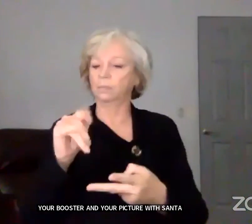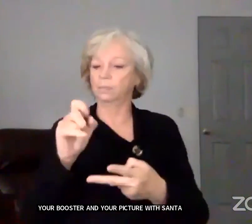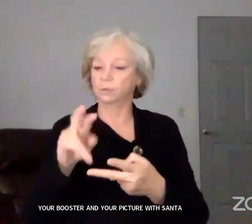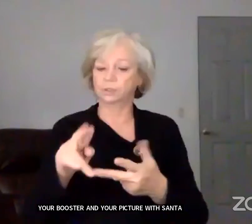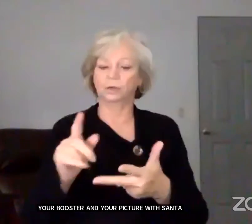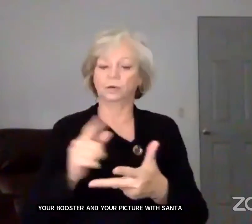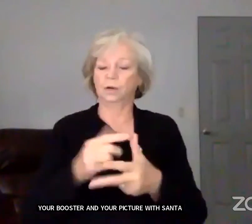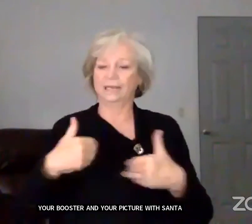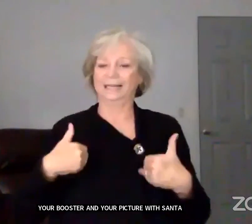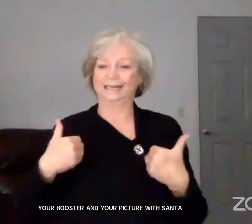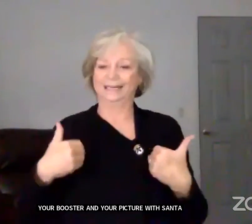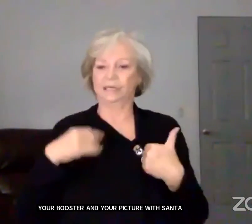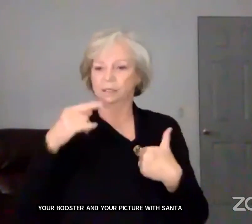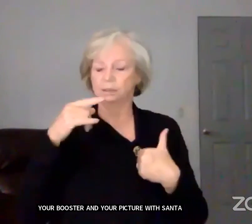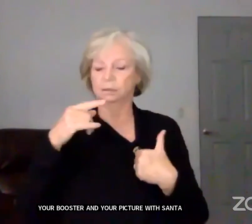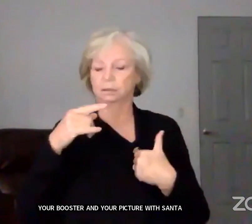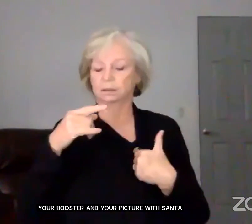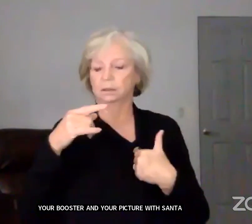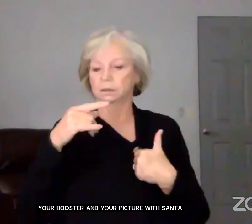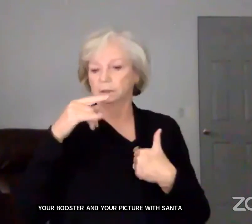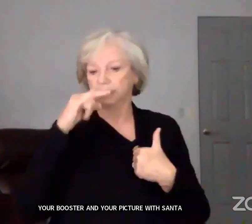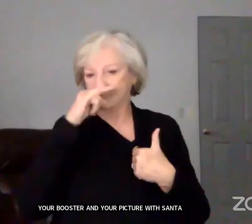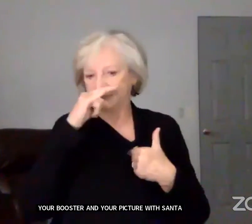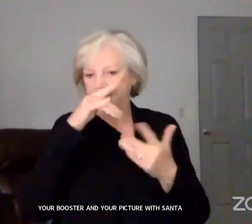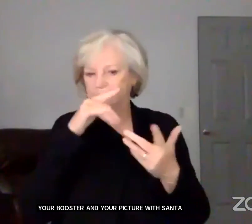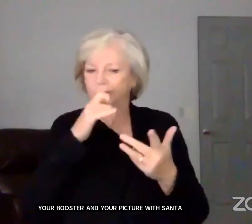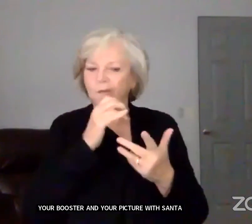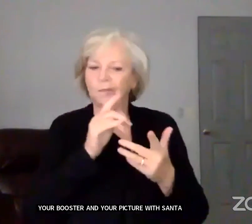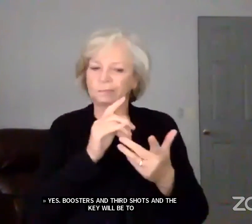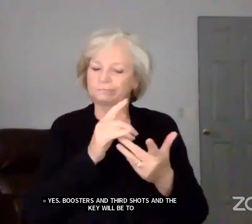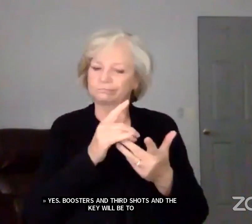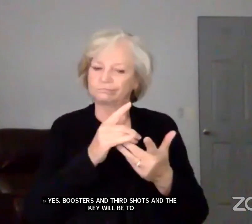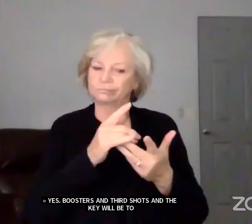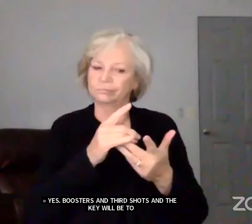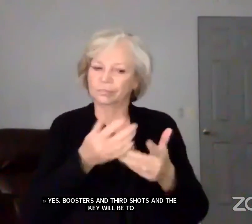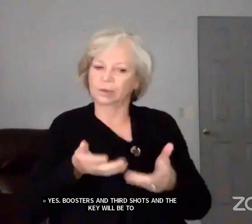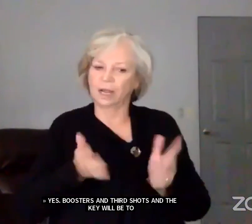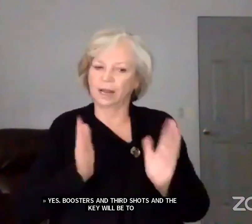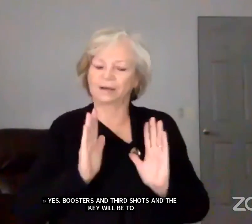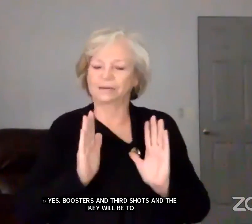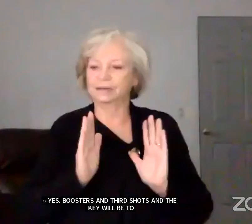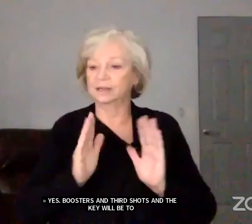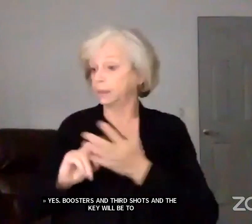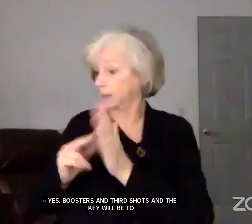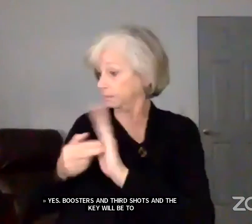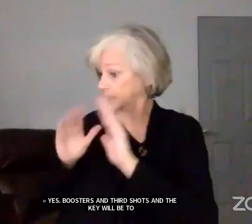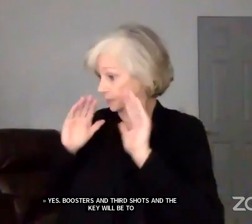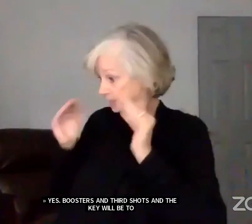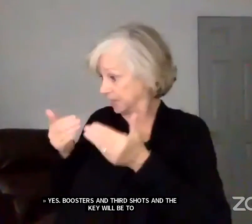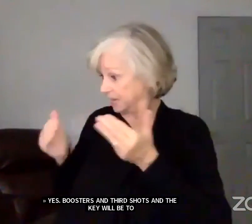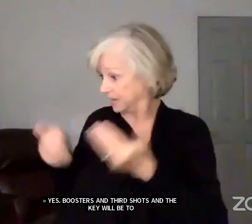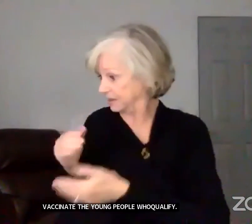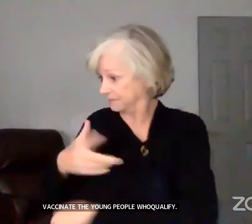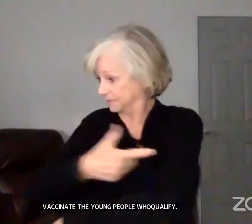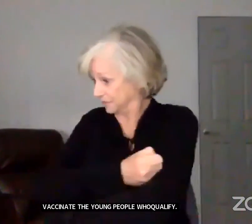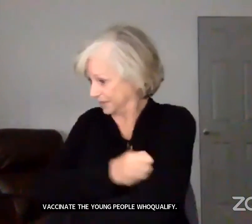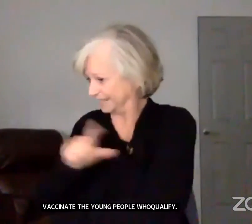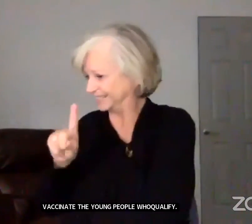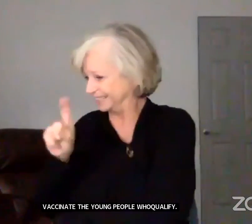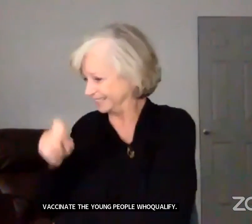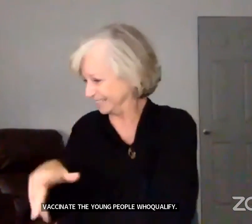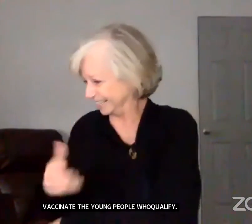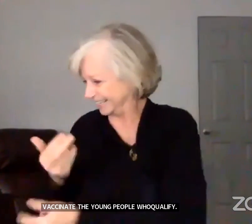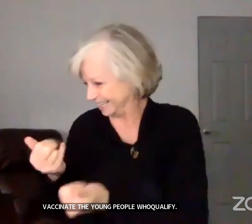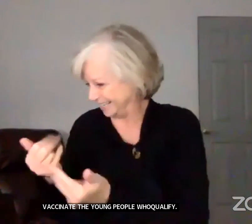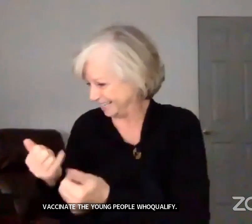qualify. So thank you for asking that. Does that mean Santa's been vaccinated? I think so. I think